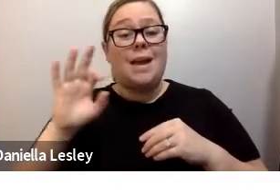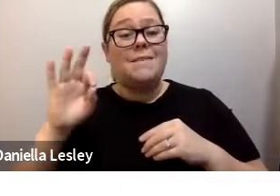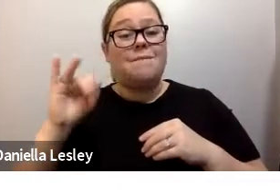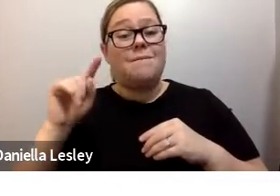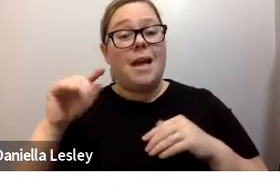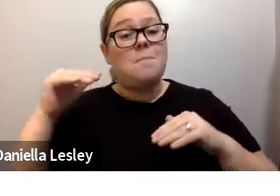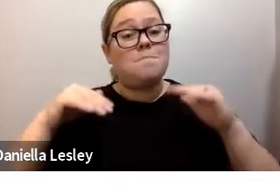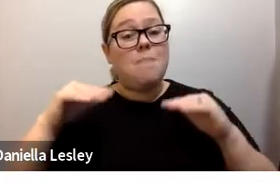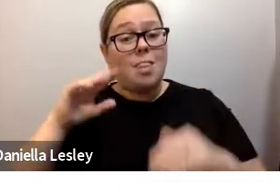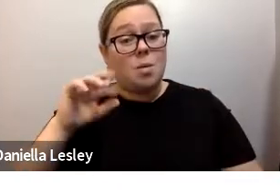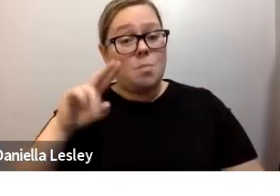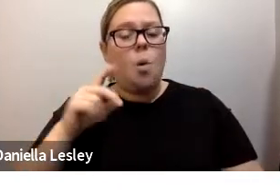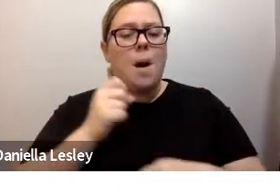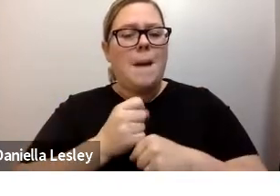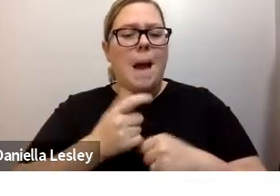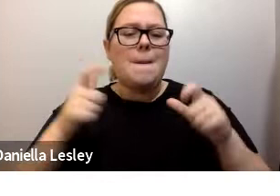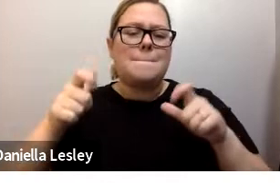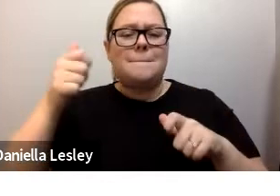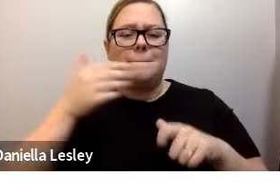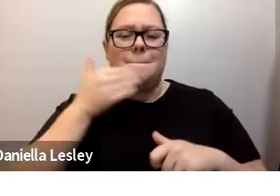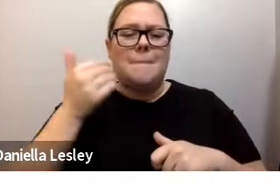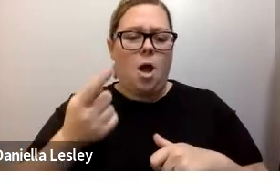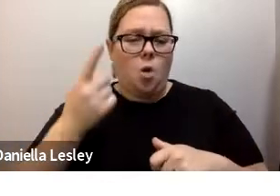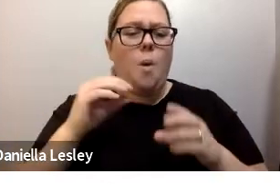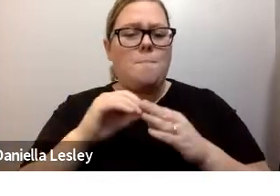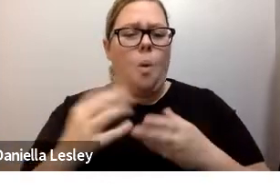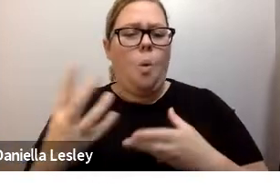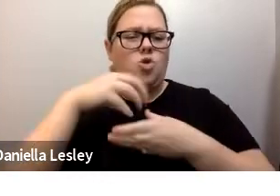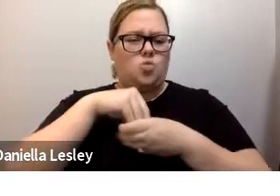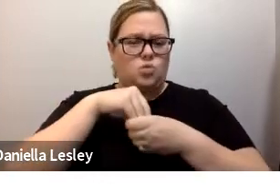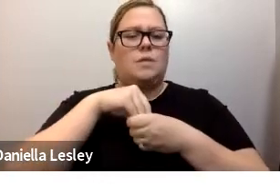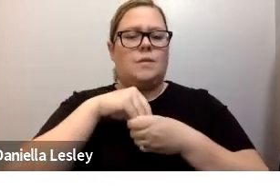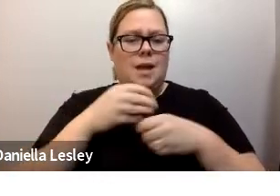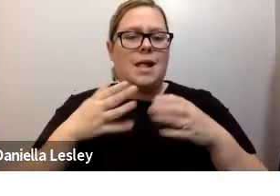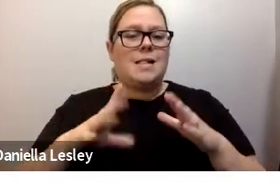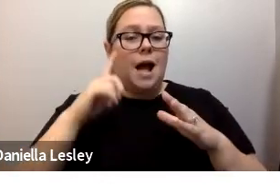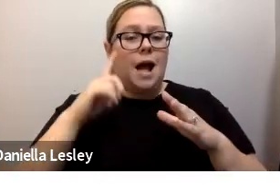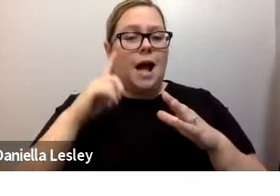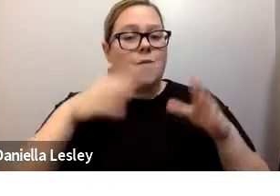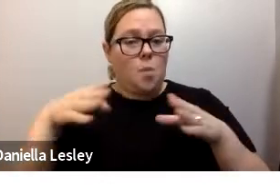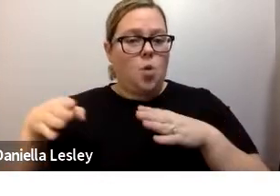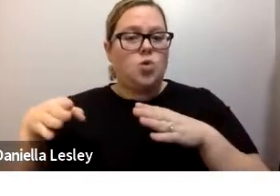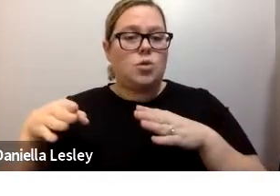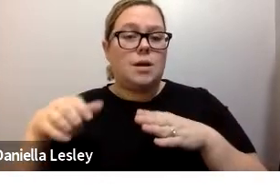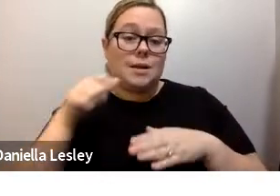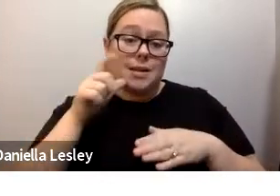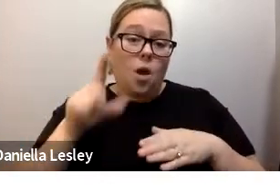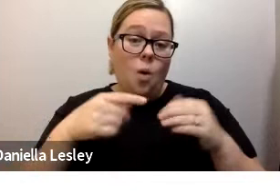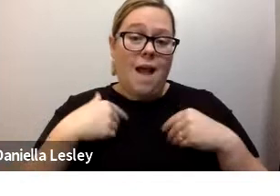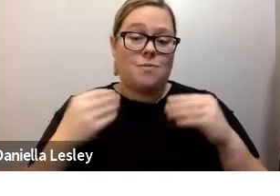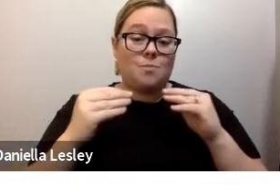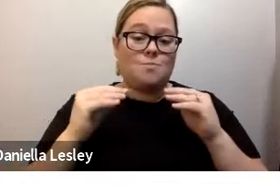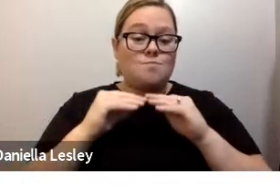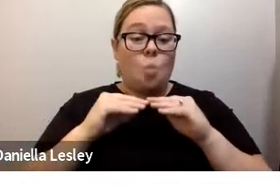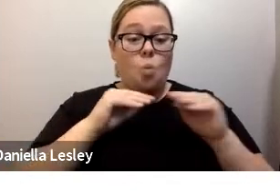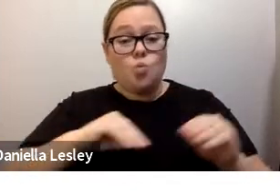we made a bigger, kind of better one that's more inclusive and allows for people not only to have more range of motion on